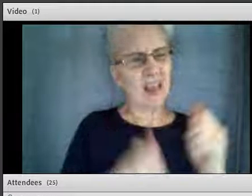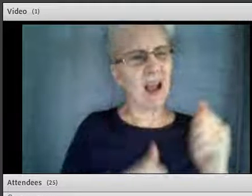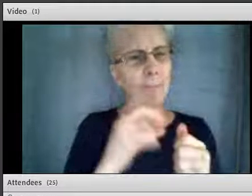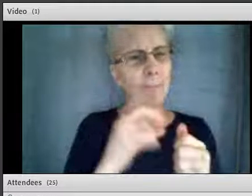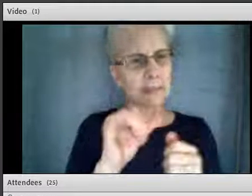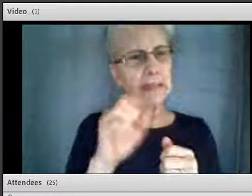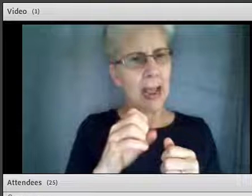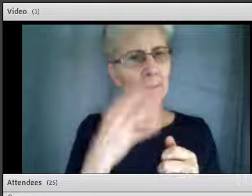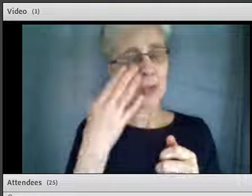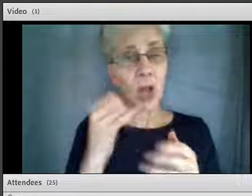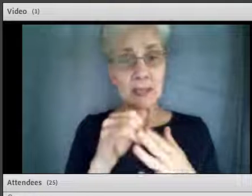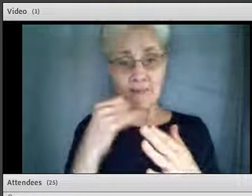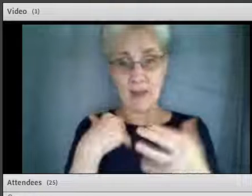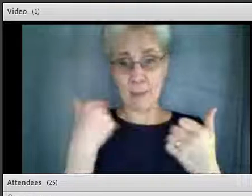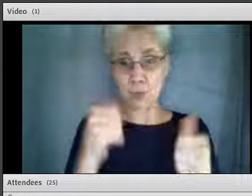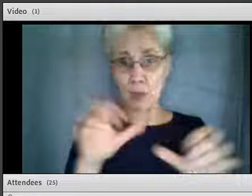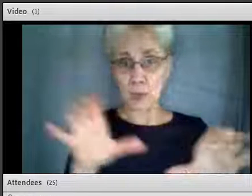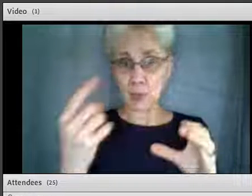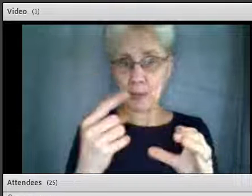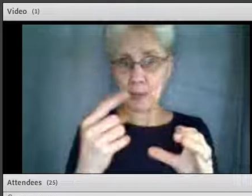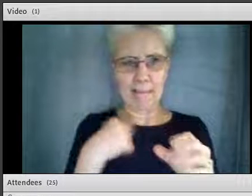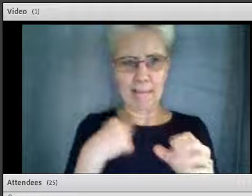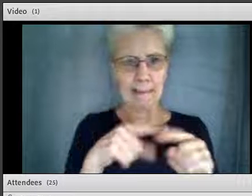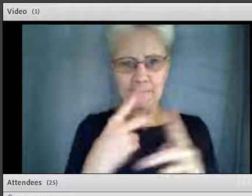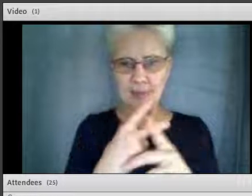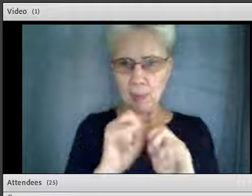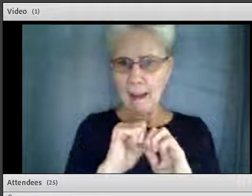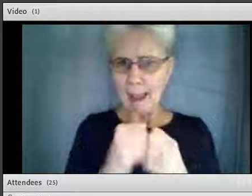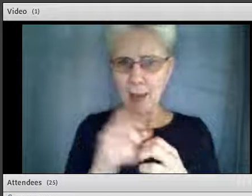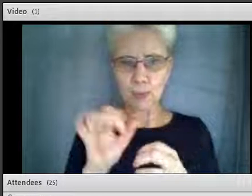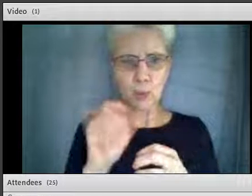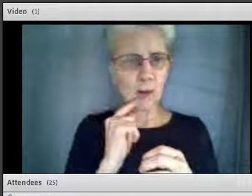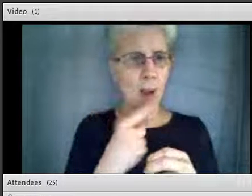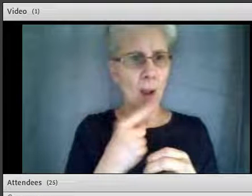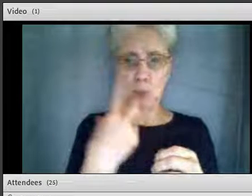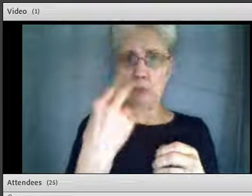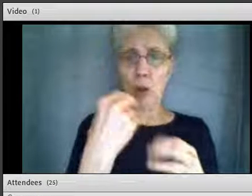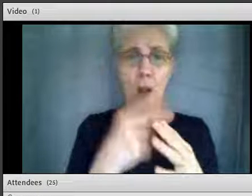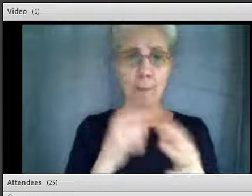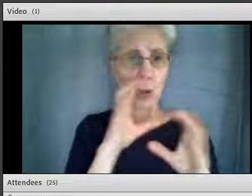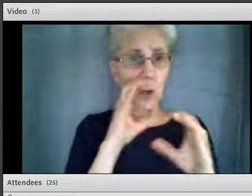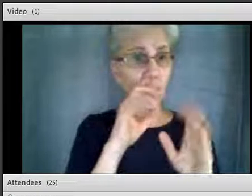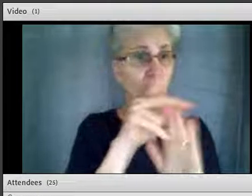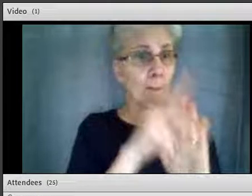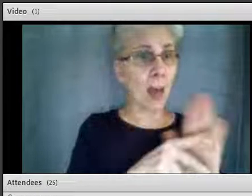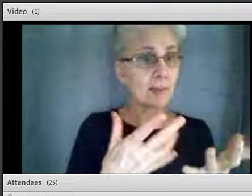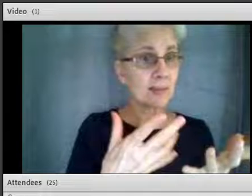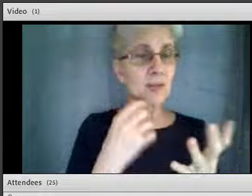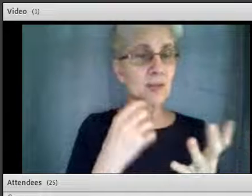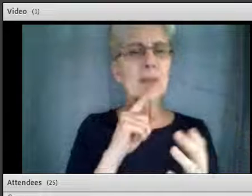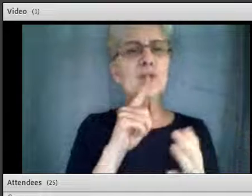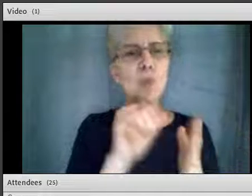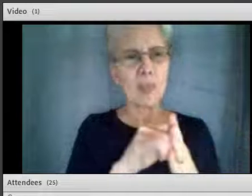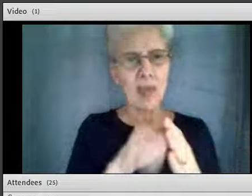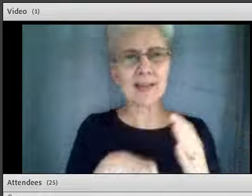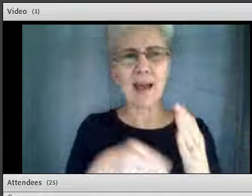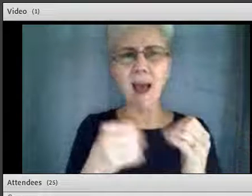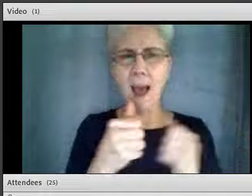something and I can't figure out how to do it, or I'm told no, I'm going to go look for the policy. So you want to make sure that's up to date and have a policy about